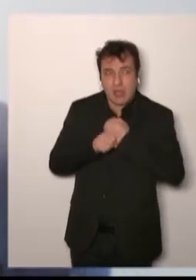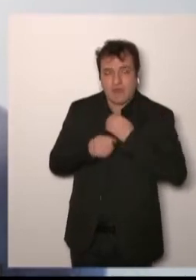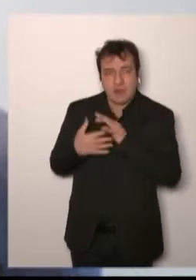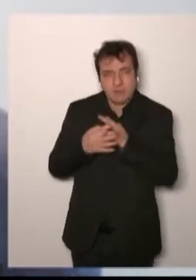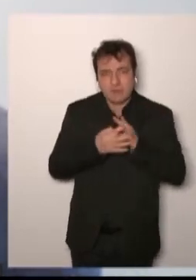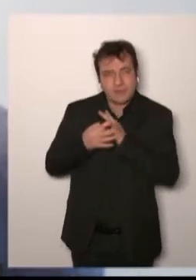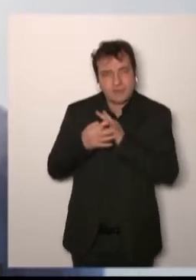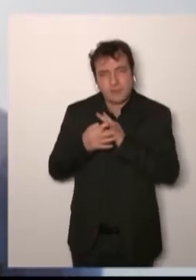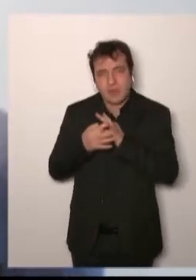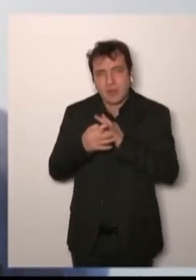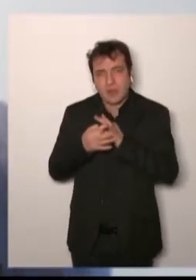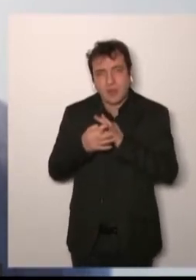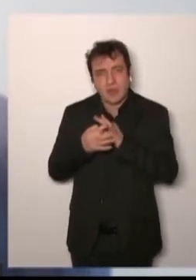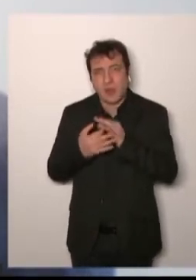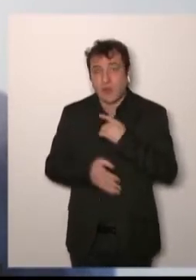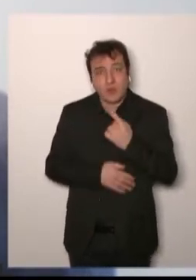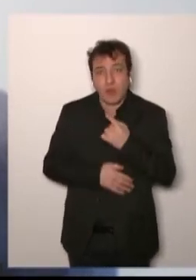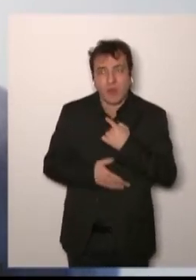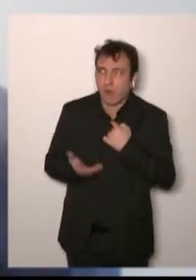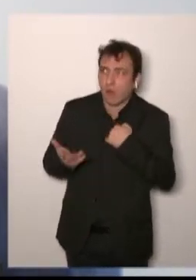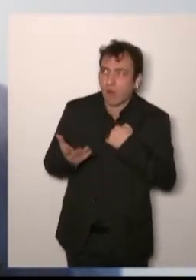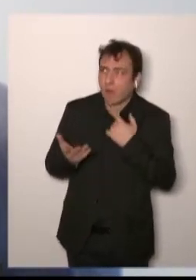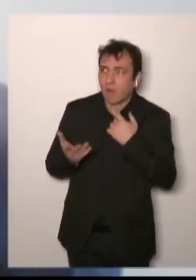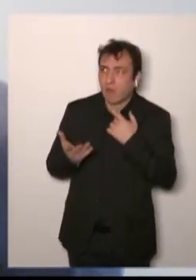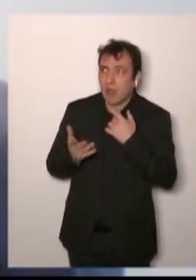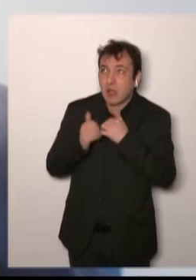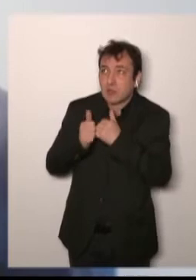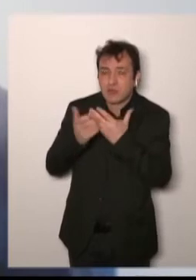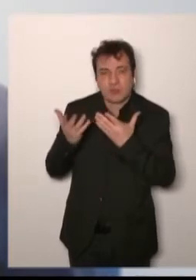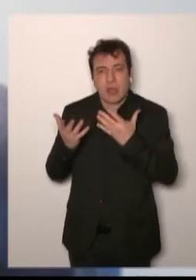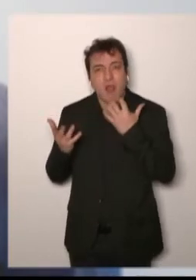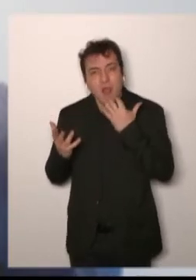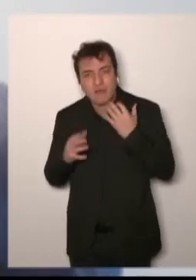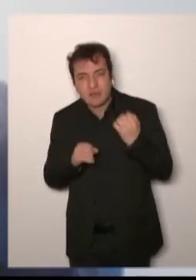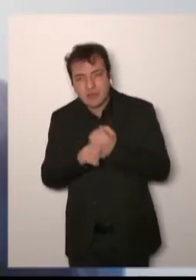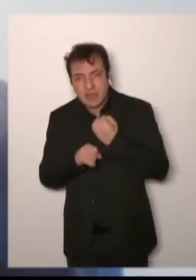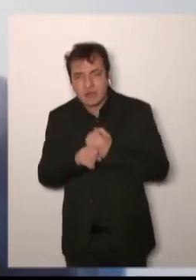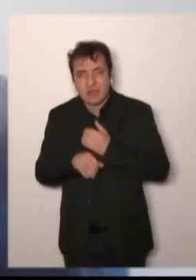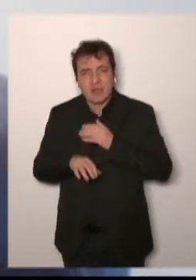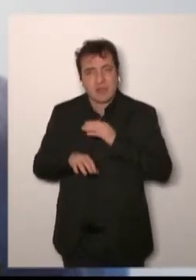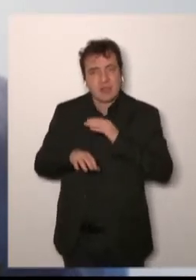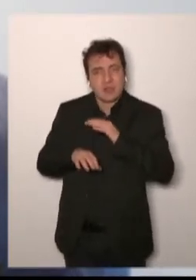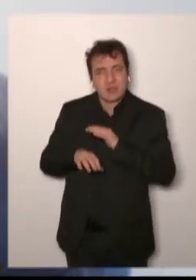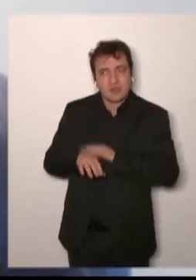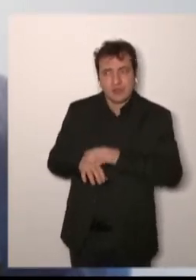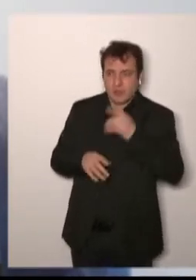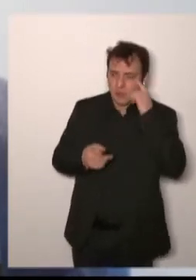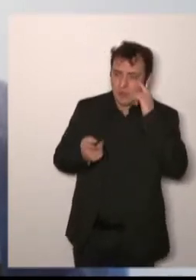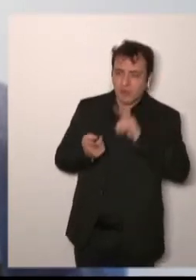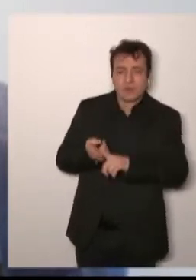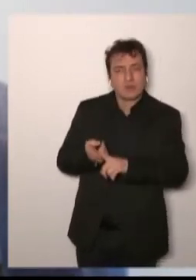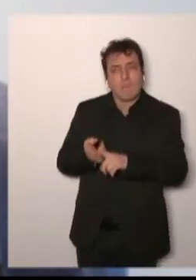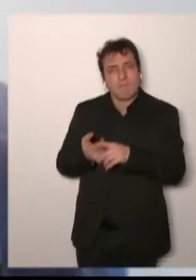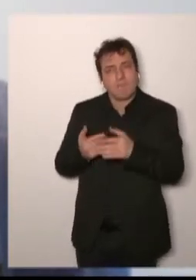disciplines, across Europe and the world, which really attracted me